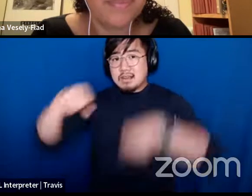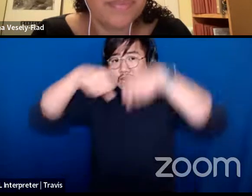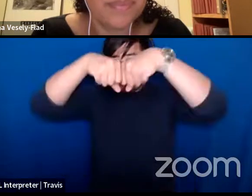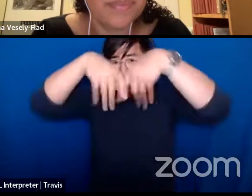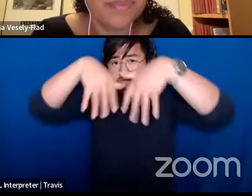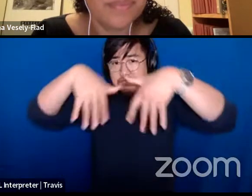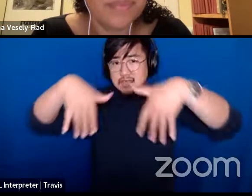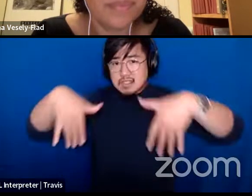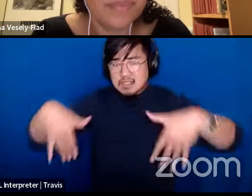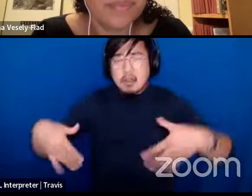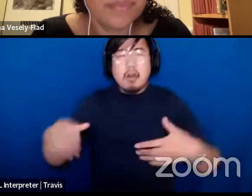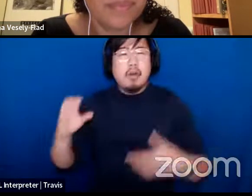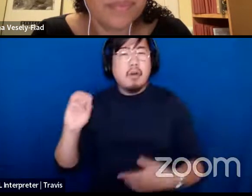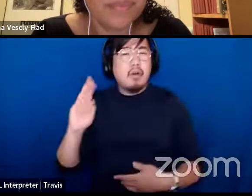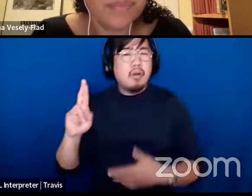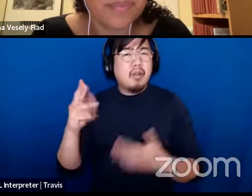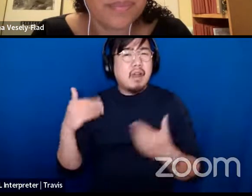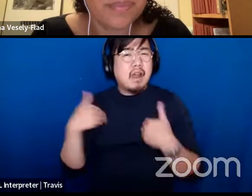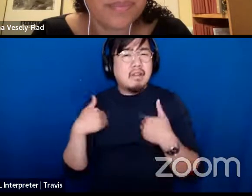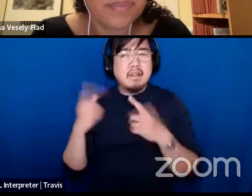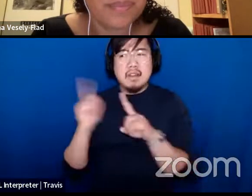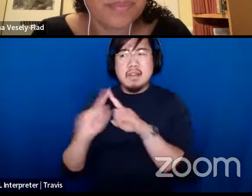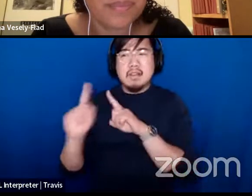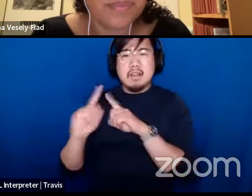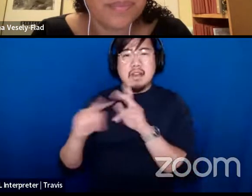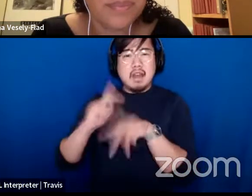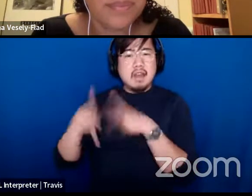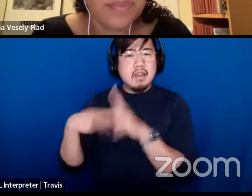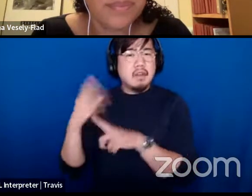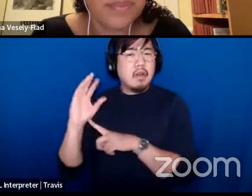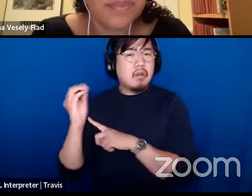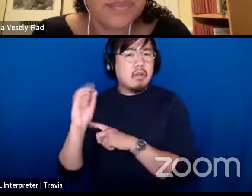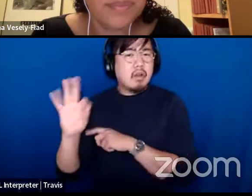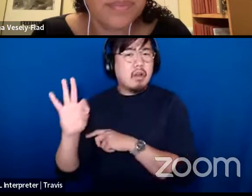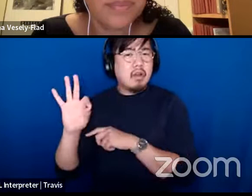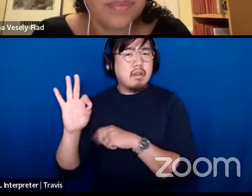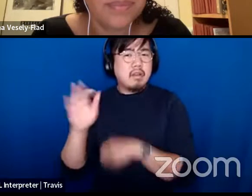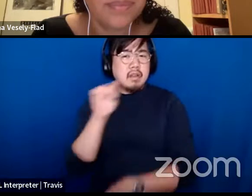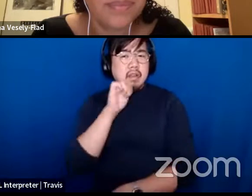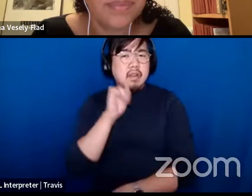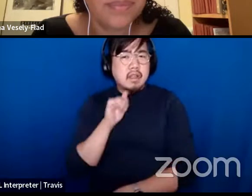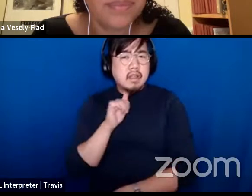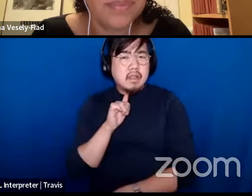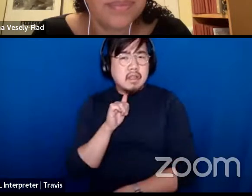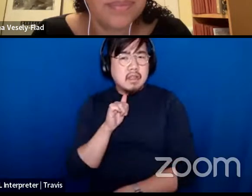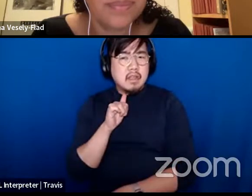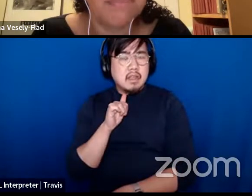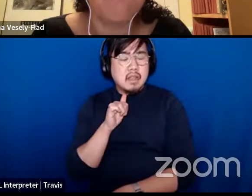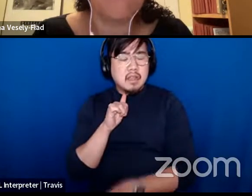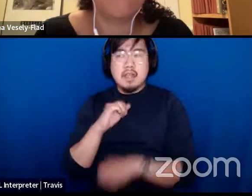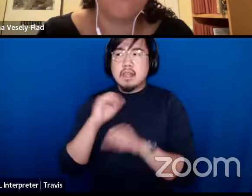do we get to a place where suffering is seen as a universal condition?